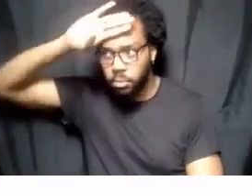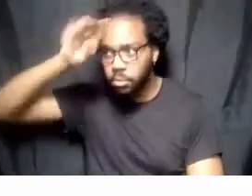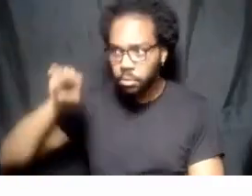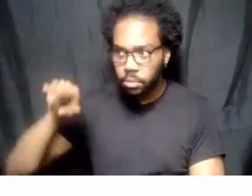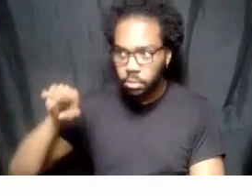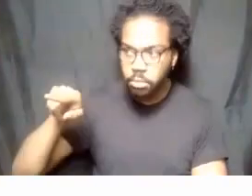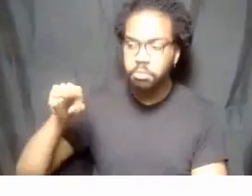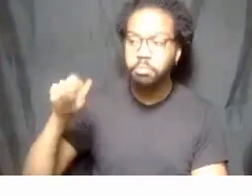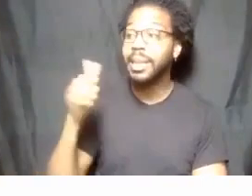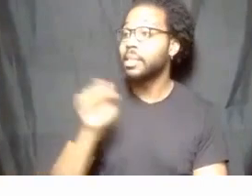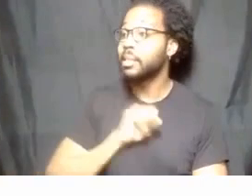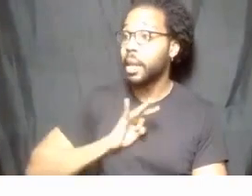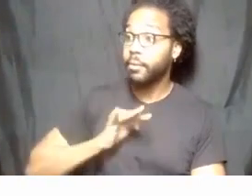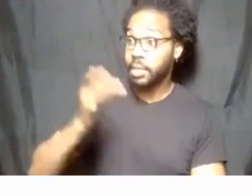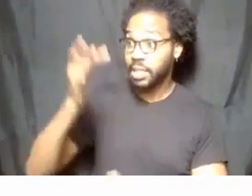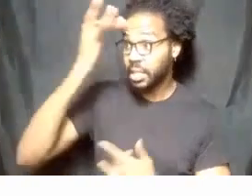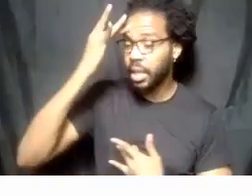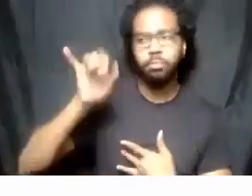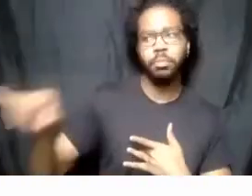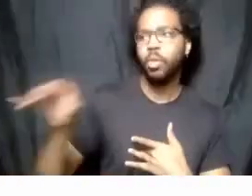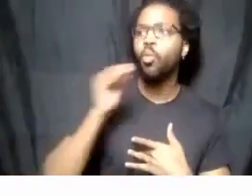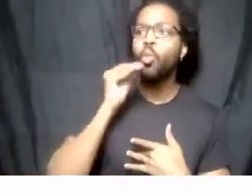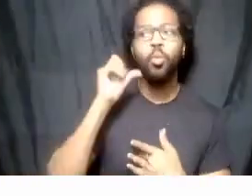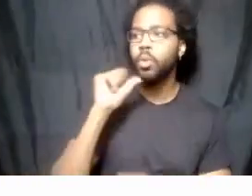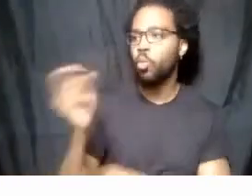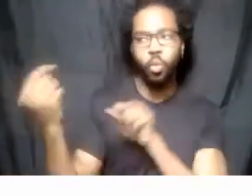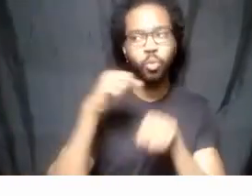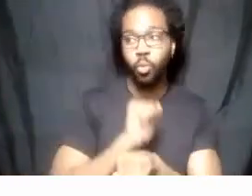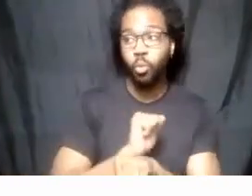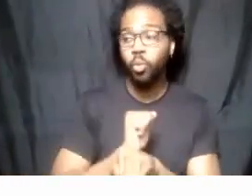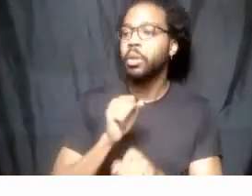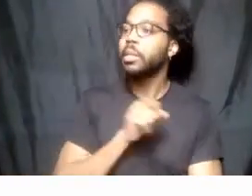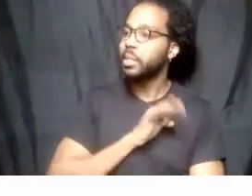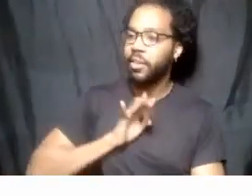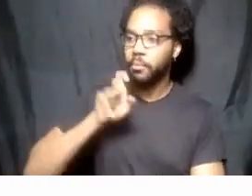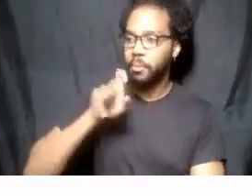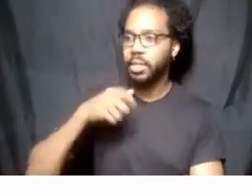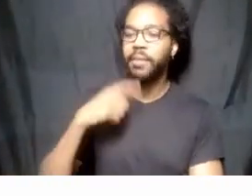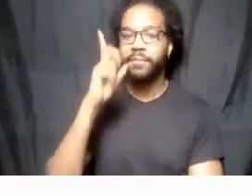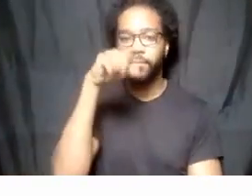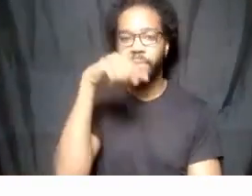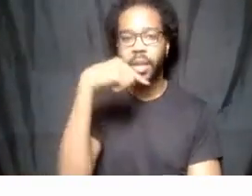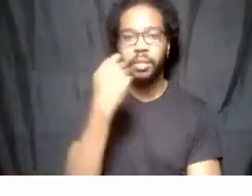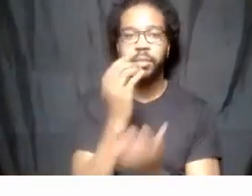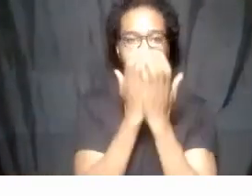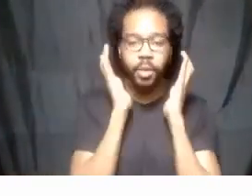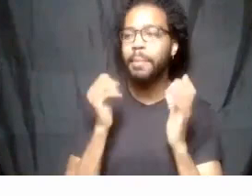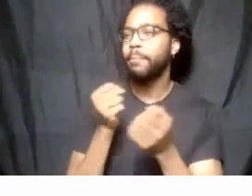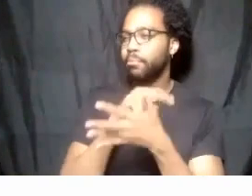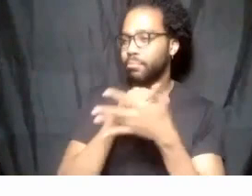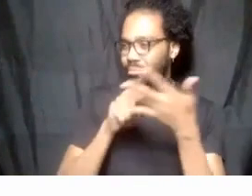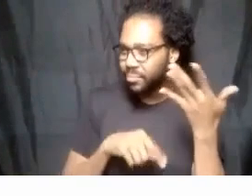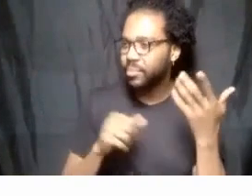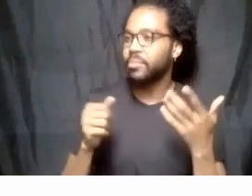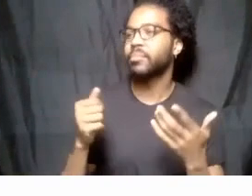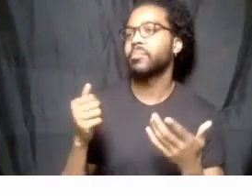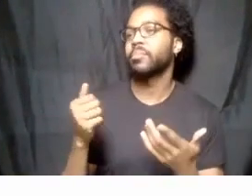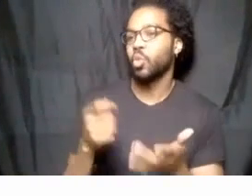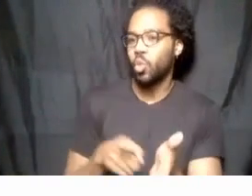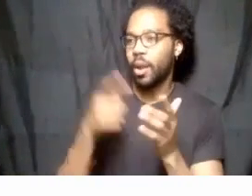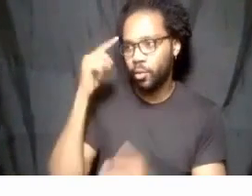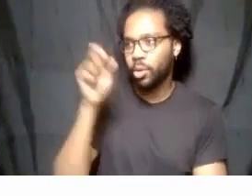that any staff that are ill are not to report to work, that staff use face coverings. So there are a number of measures that are being taken. The